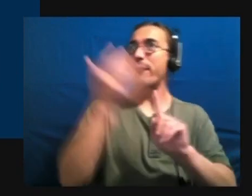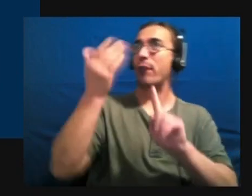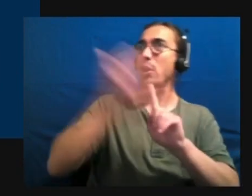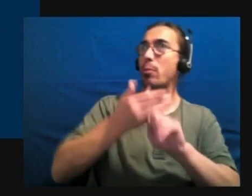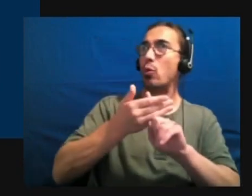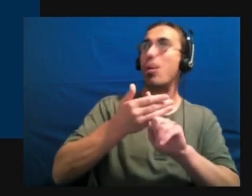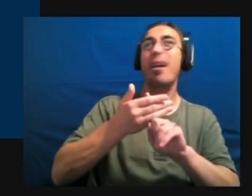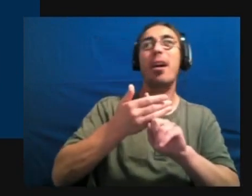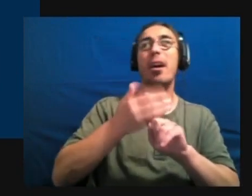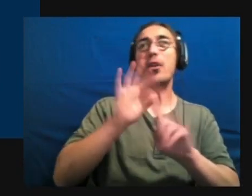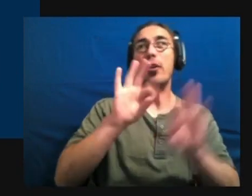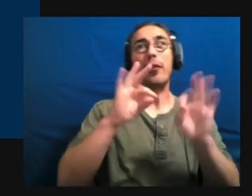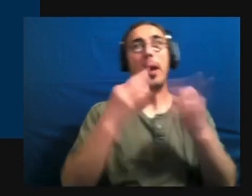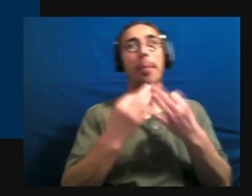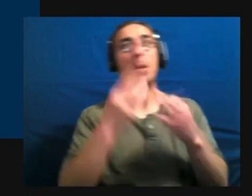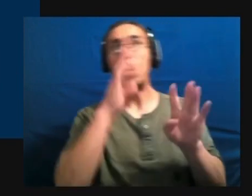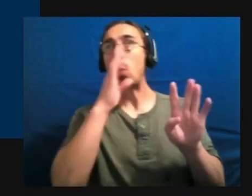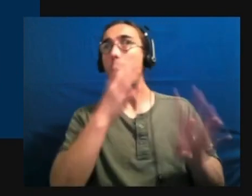immediate family